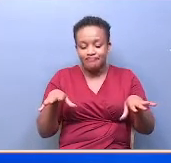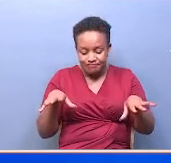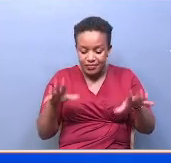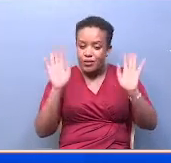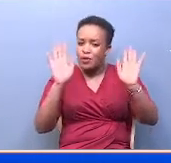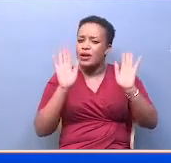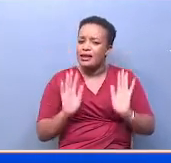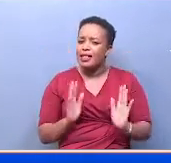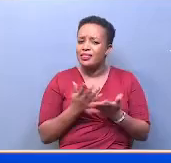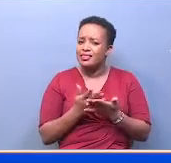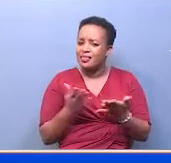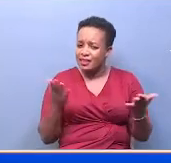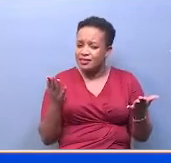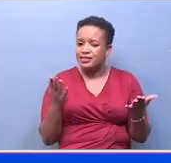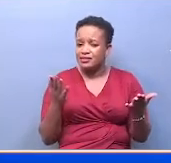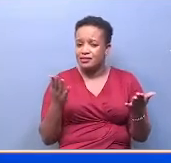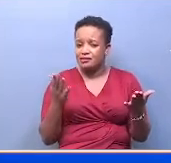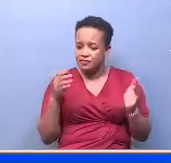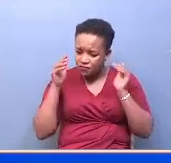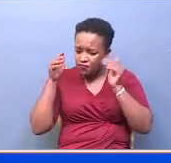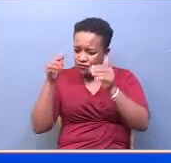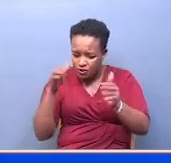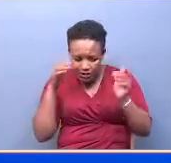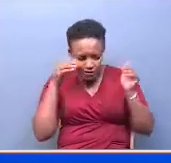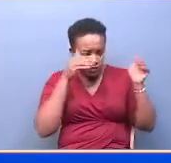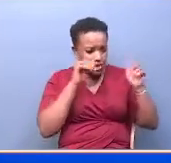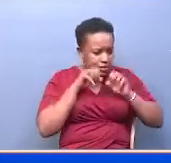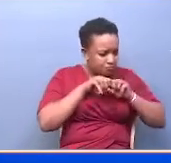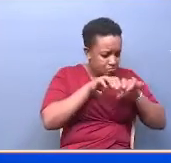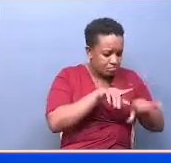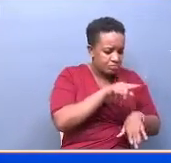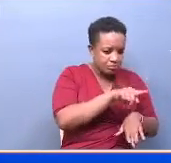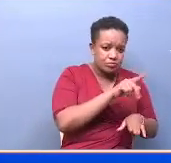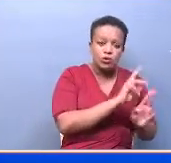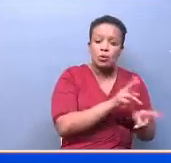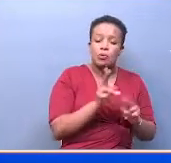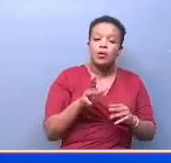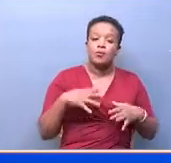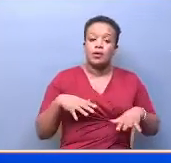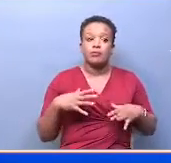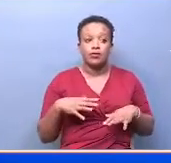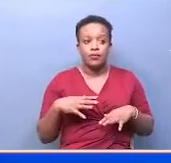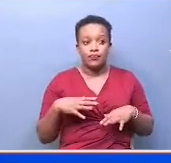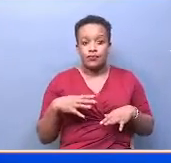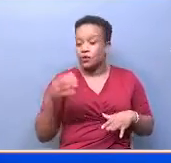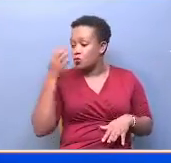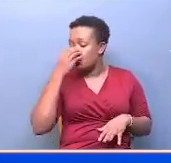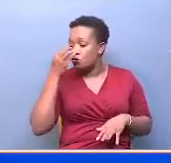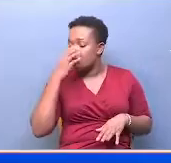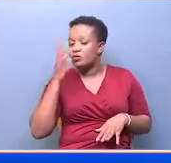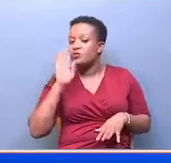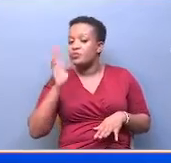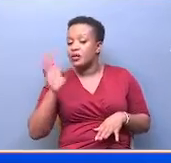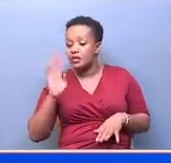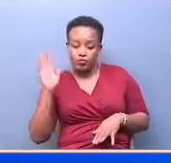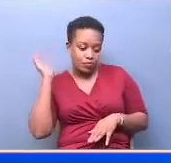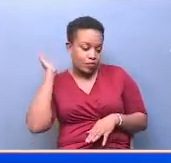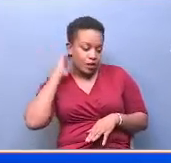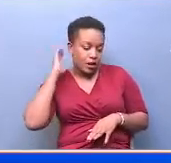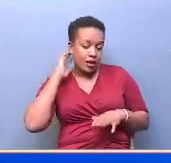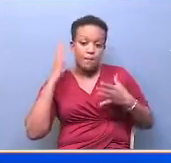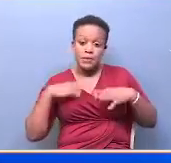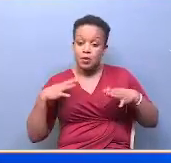priorities as agreed with ordinary people. The second in command, who was to later address Murang'a County residents in